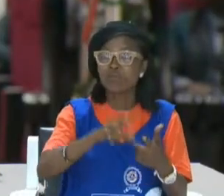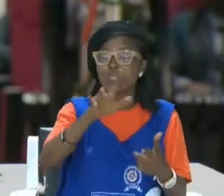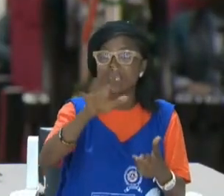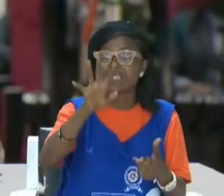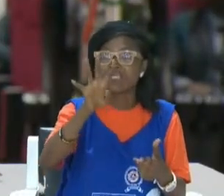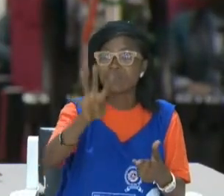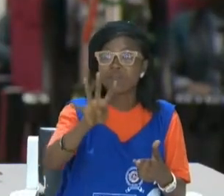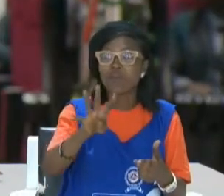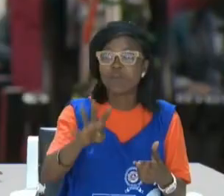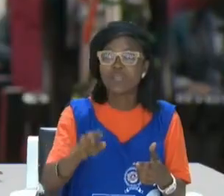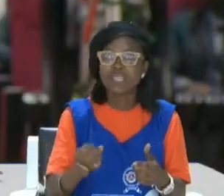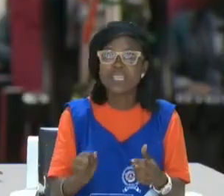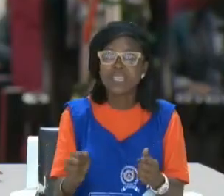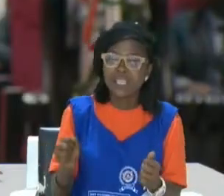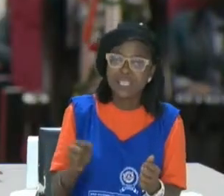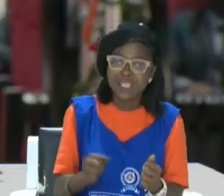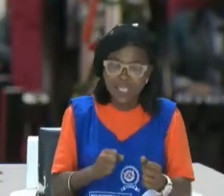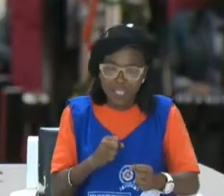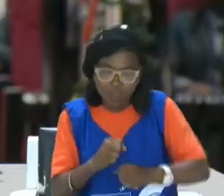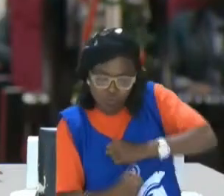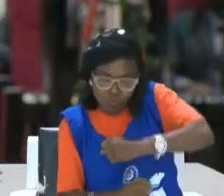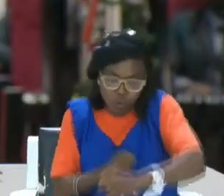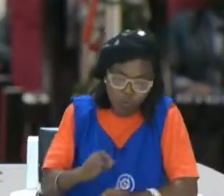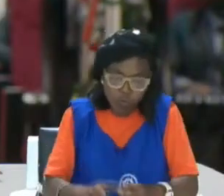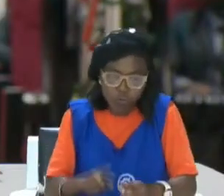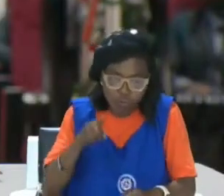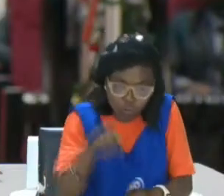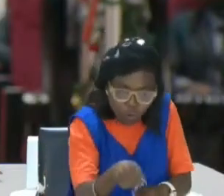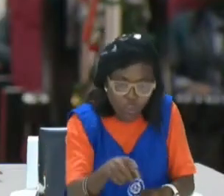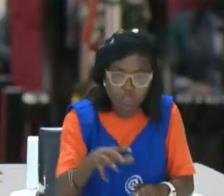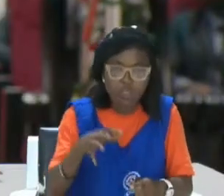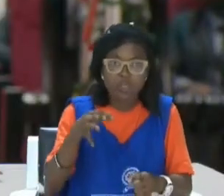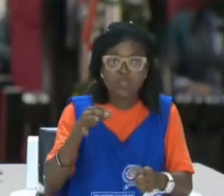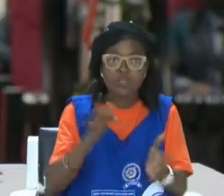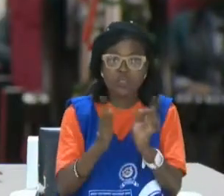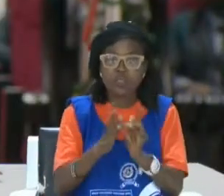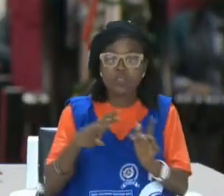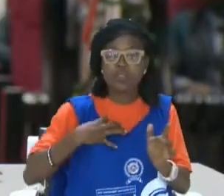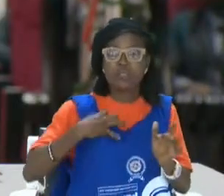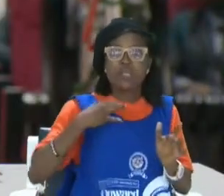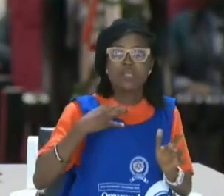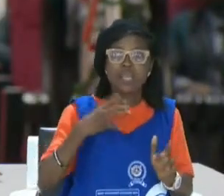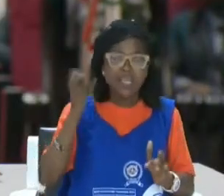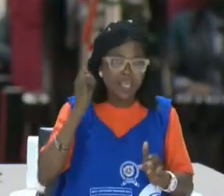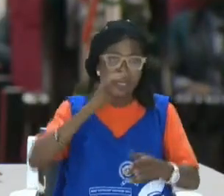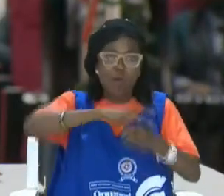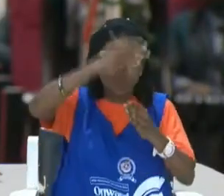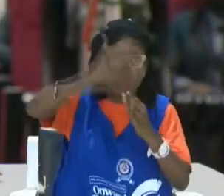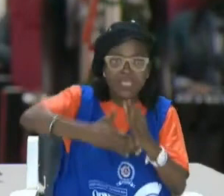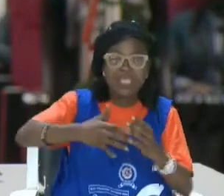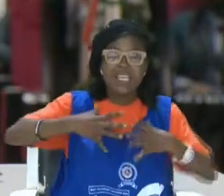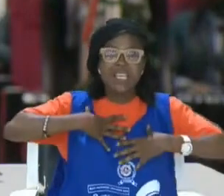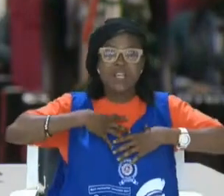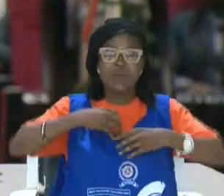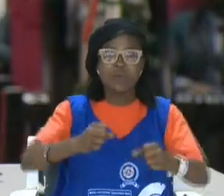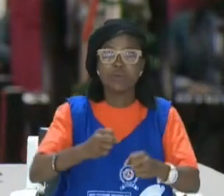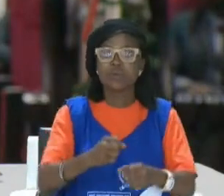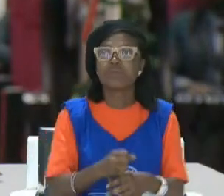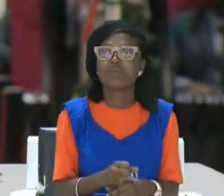struggled to touch the hem of his garment, and she got completely healed.